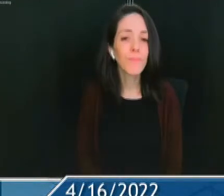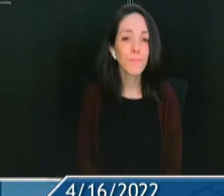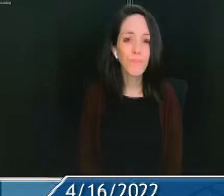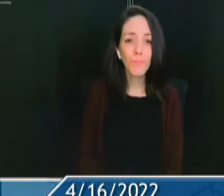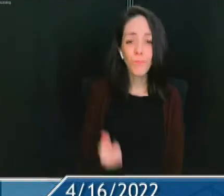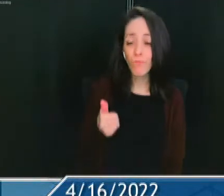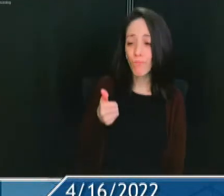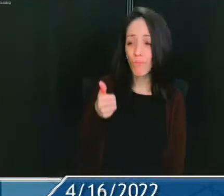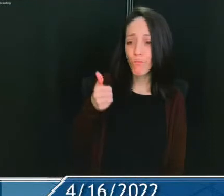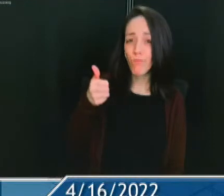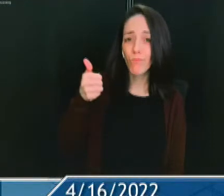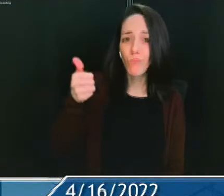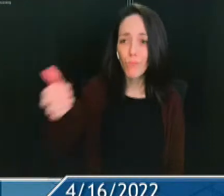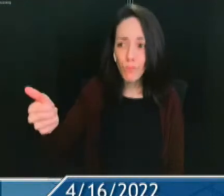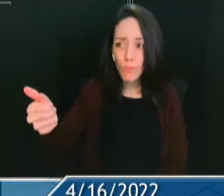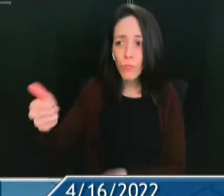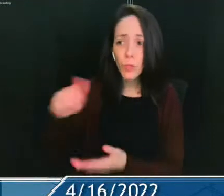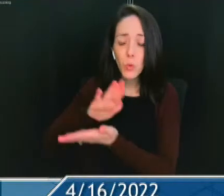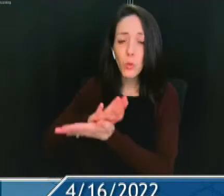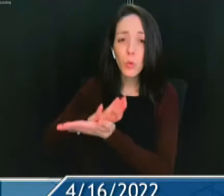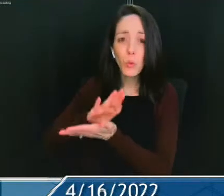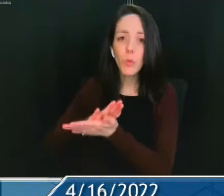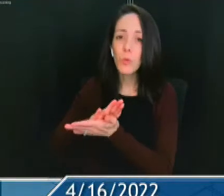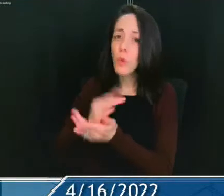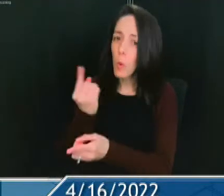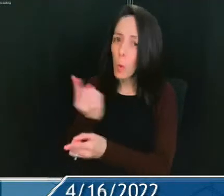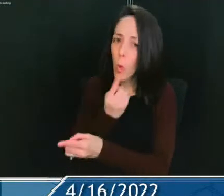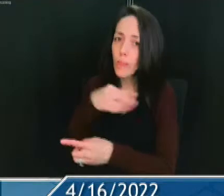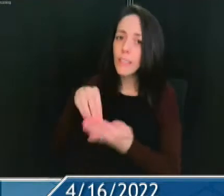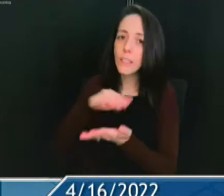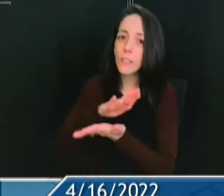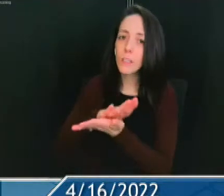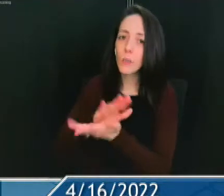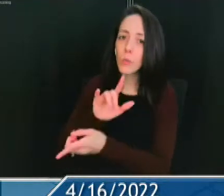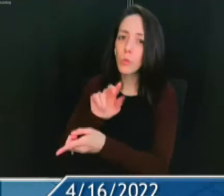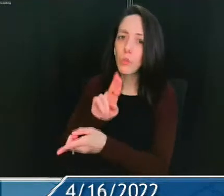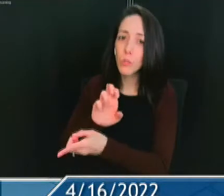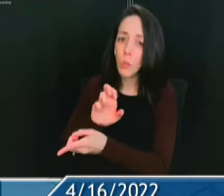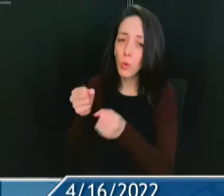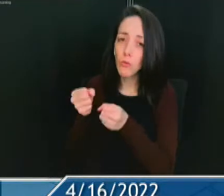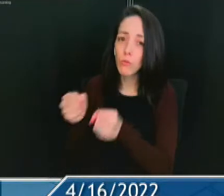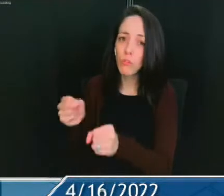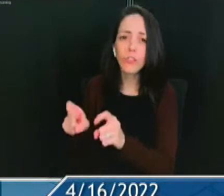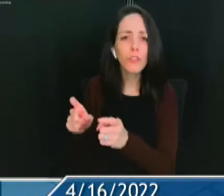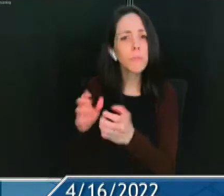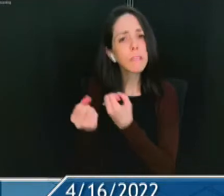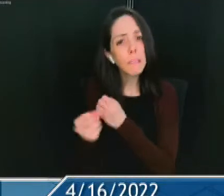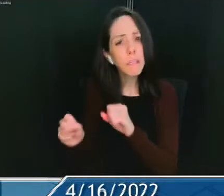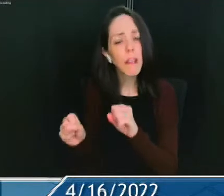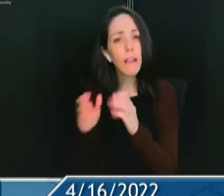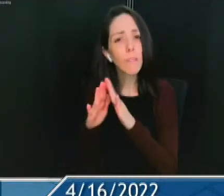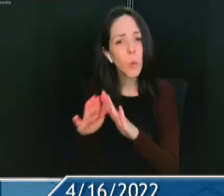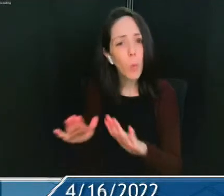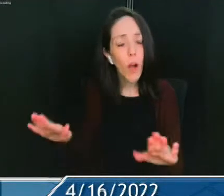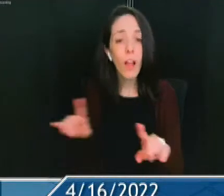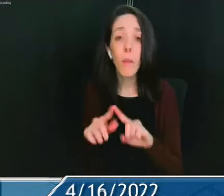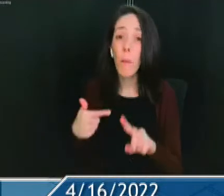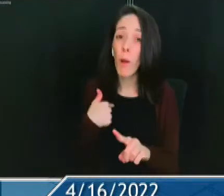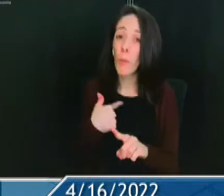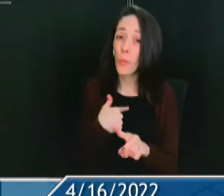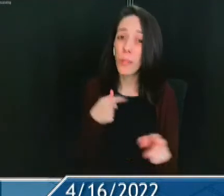on residential and school zone streets, a journey that should be very safe and quiet, we deal with drivers who